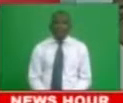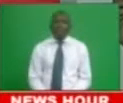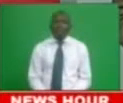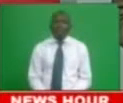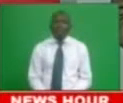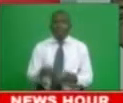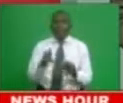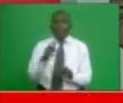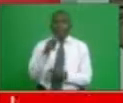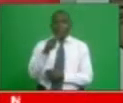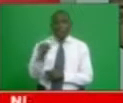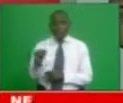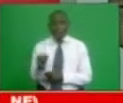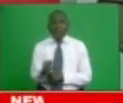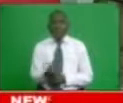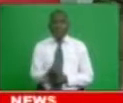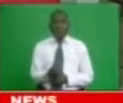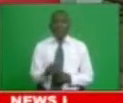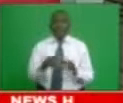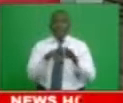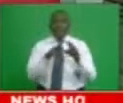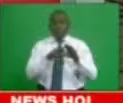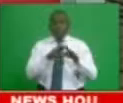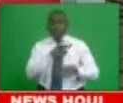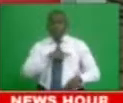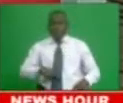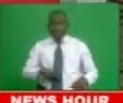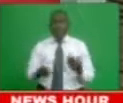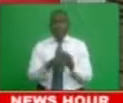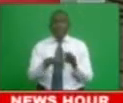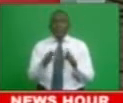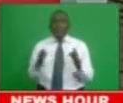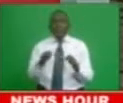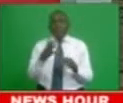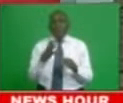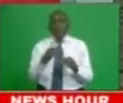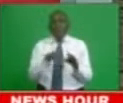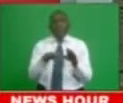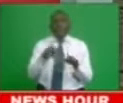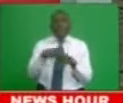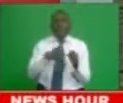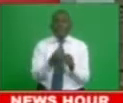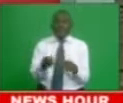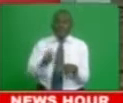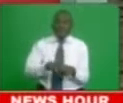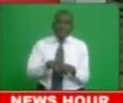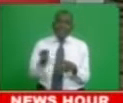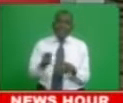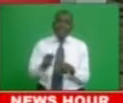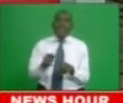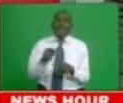And now from Kumasi, the Royal Bank is to open 5 new branches in Accra next year to increase its base